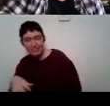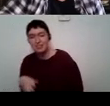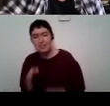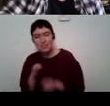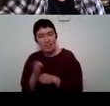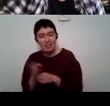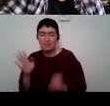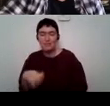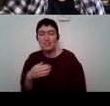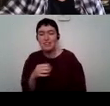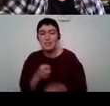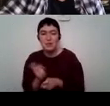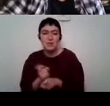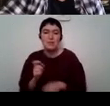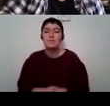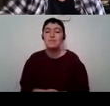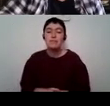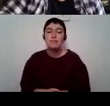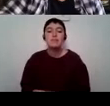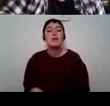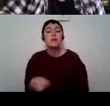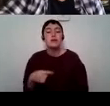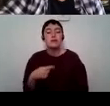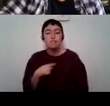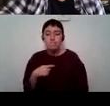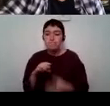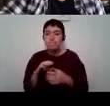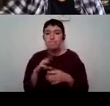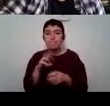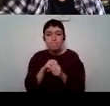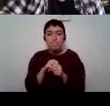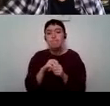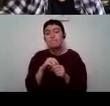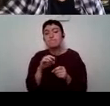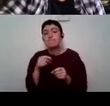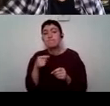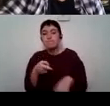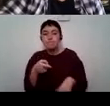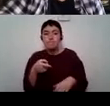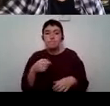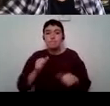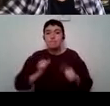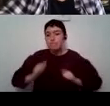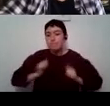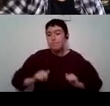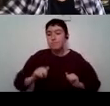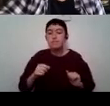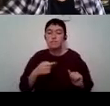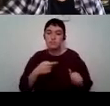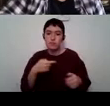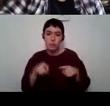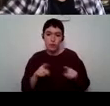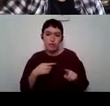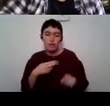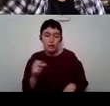and math in my junior high and high school years. So I was like, I don't know if I can be a scientist, which I will be here to